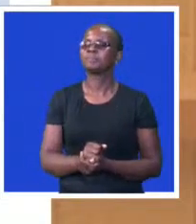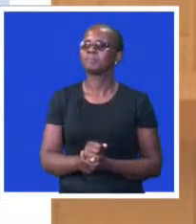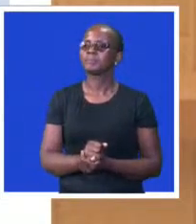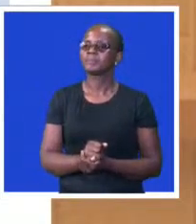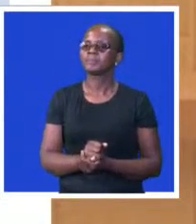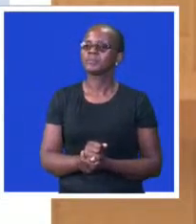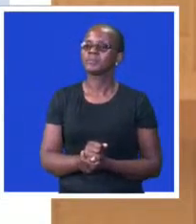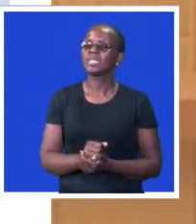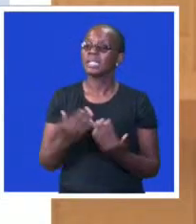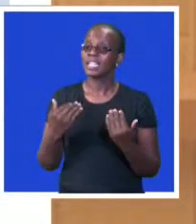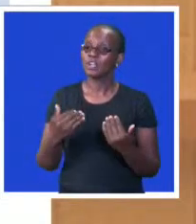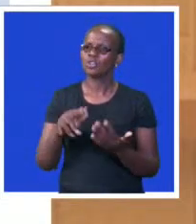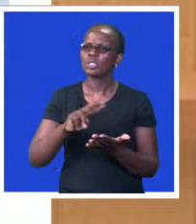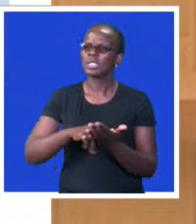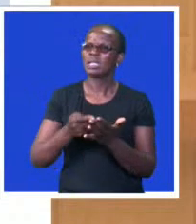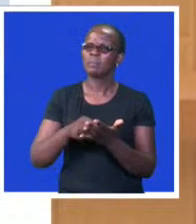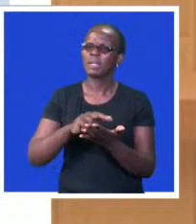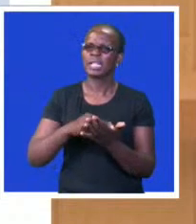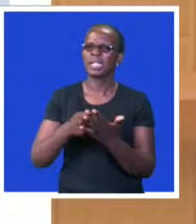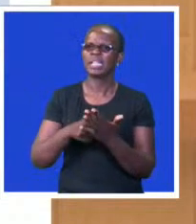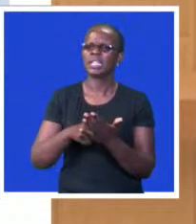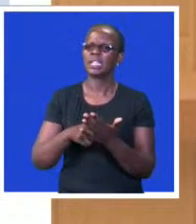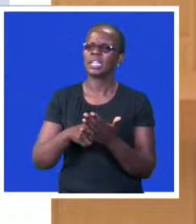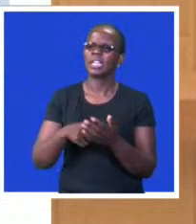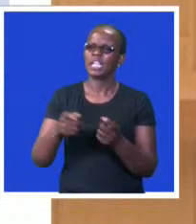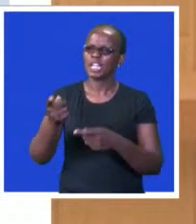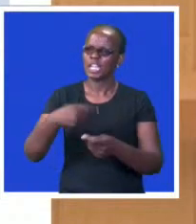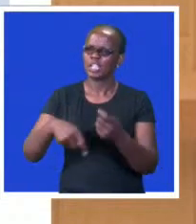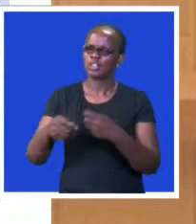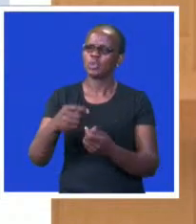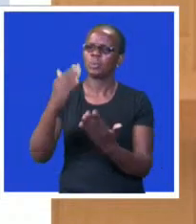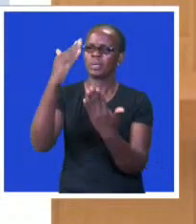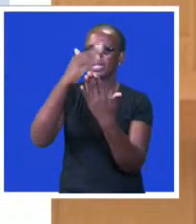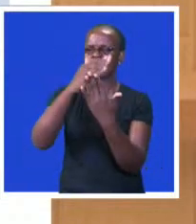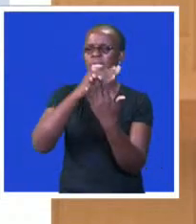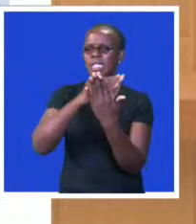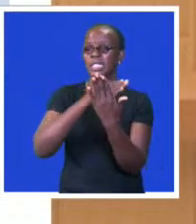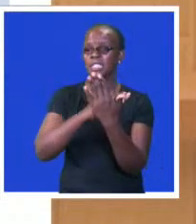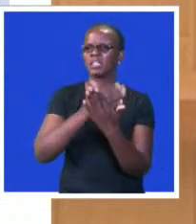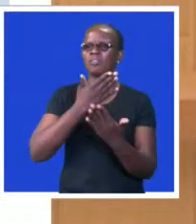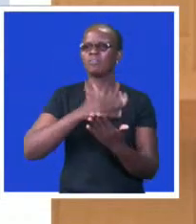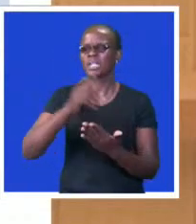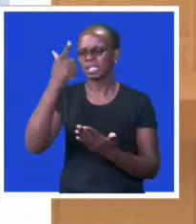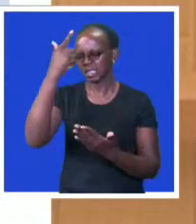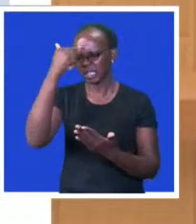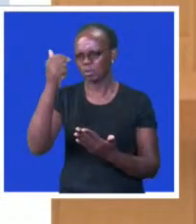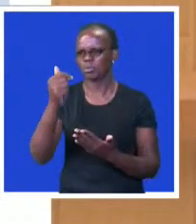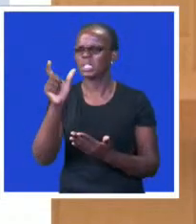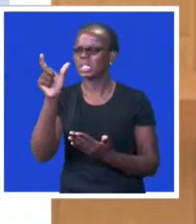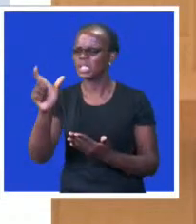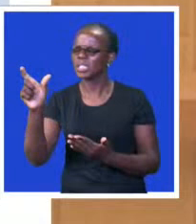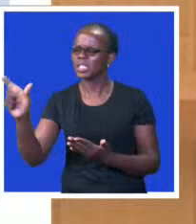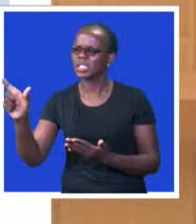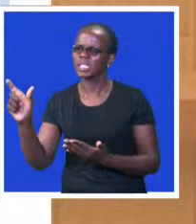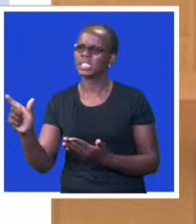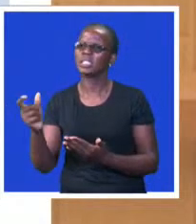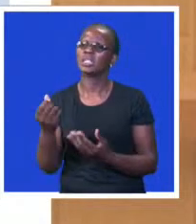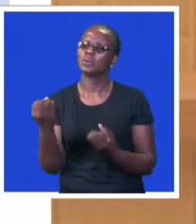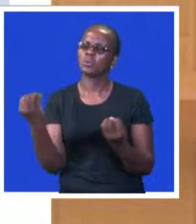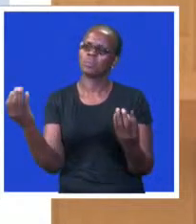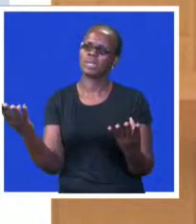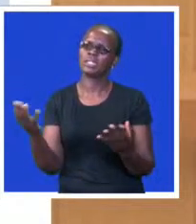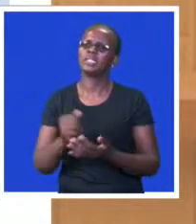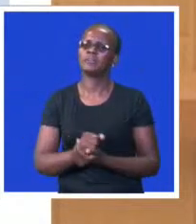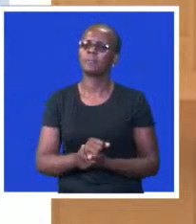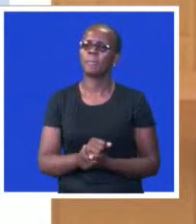the shopping list. Now we want to know the cost of the items. The cost of the items. Before we know